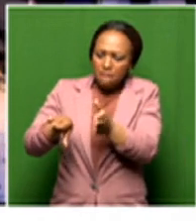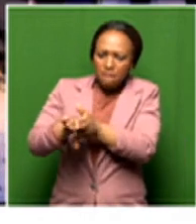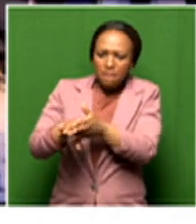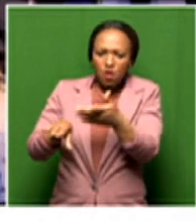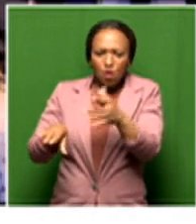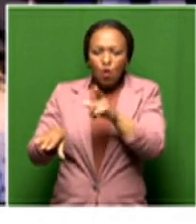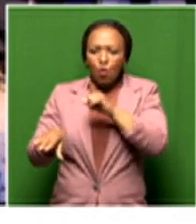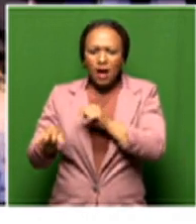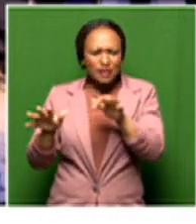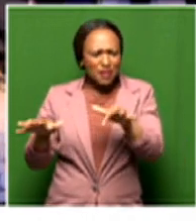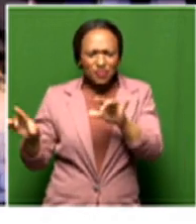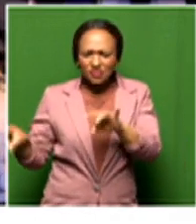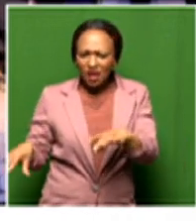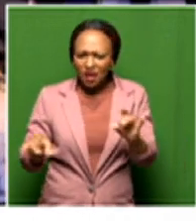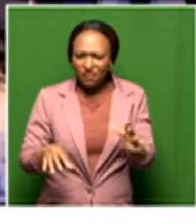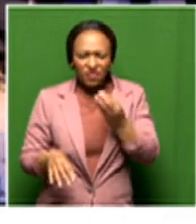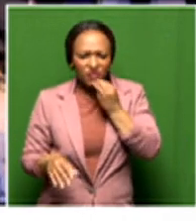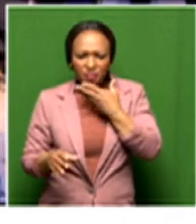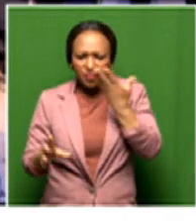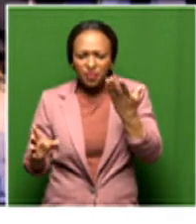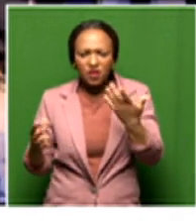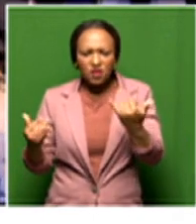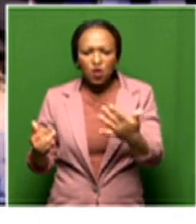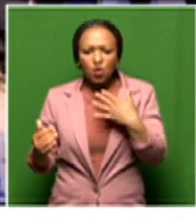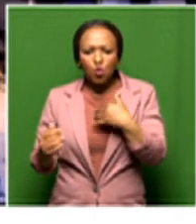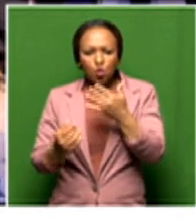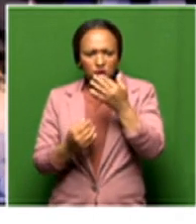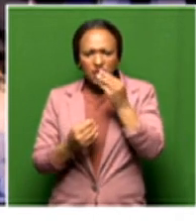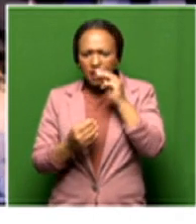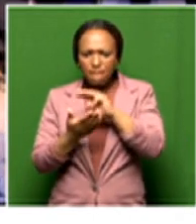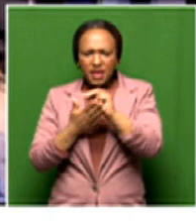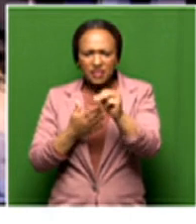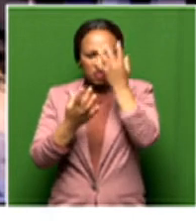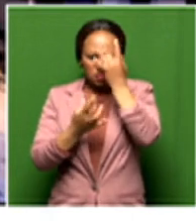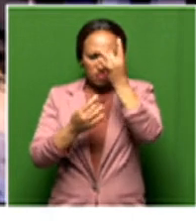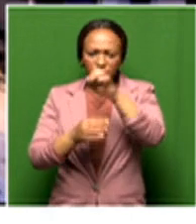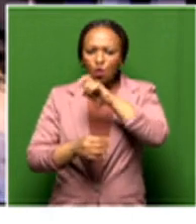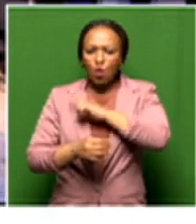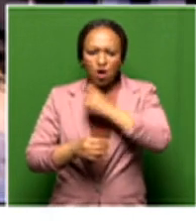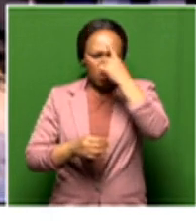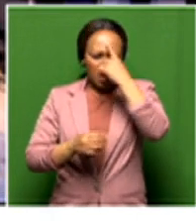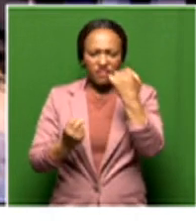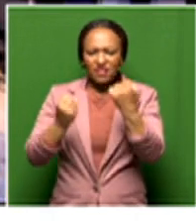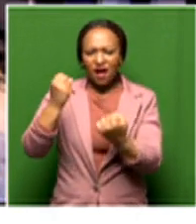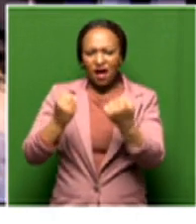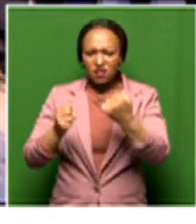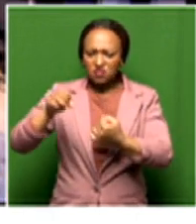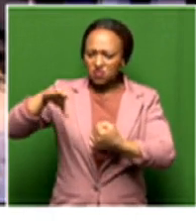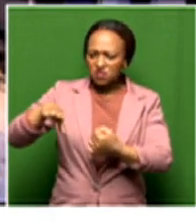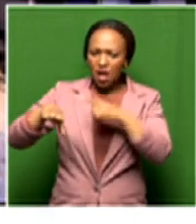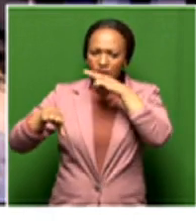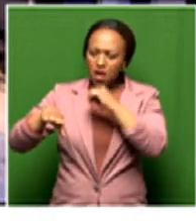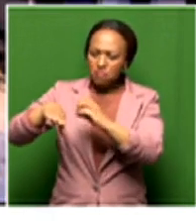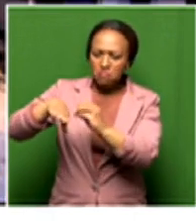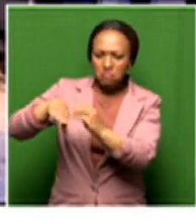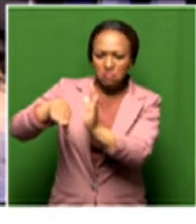out there, people are struggling. And if this is about the messaging, why did you believe that this was the best way to bring the messaging